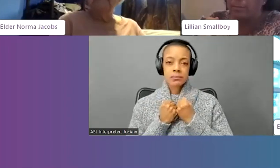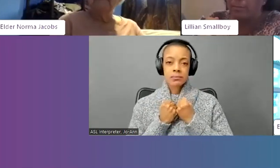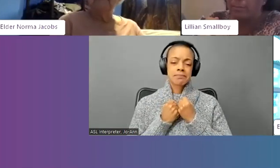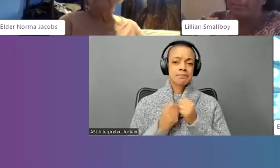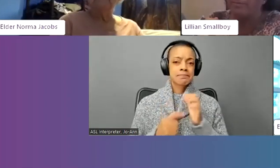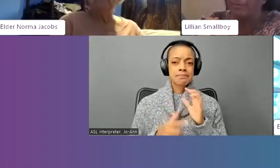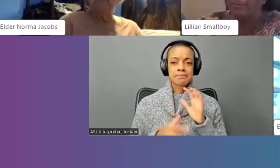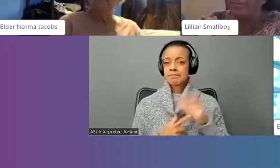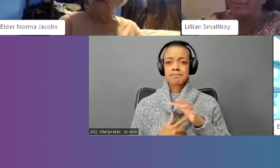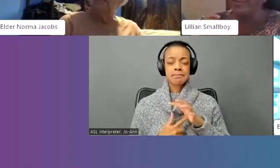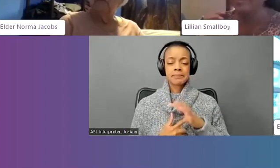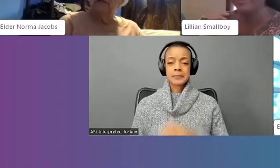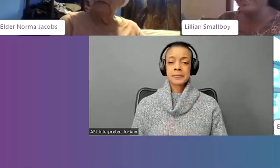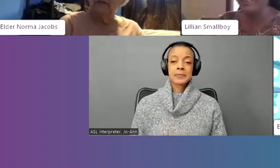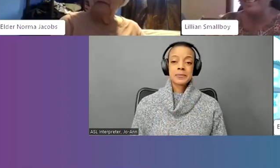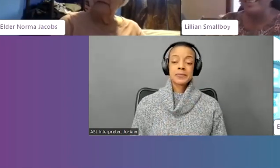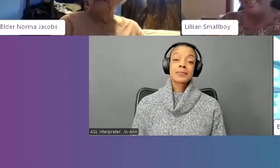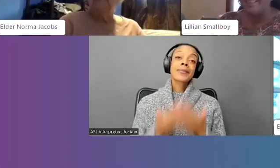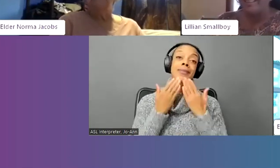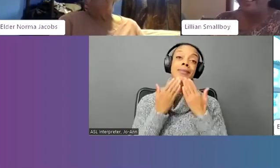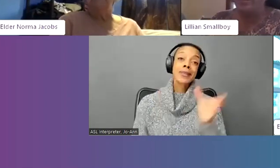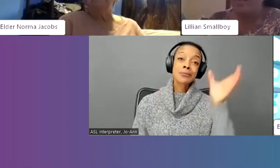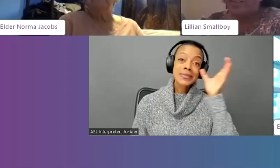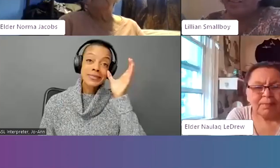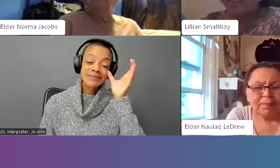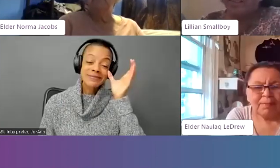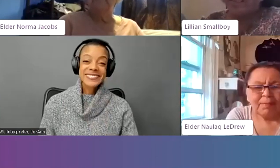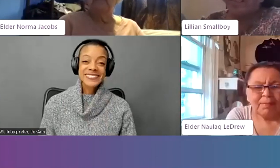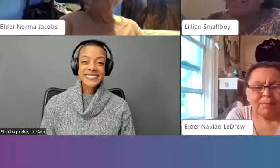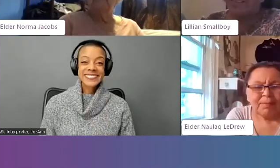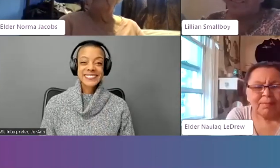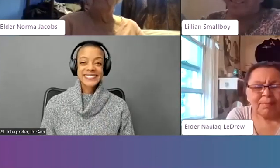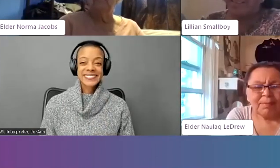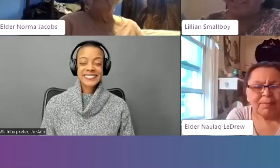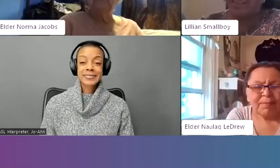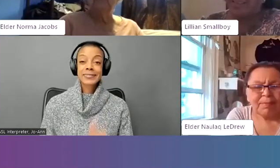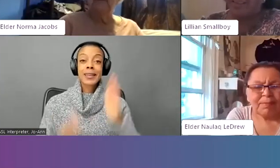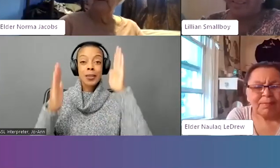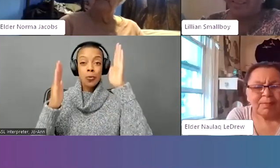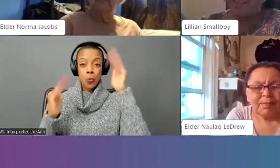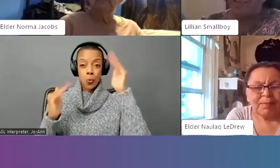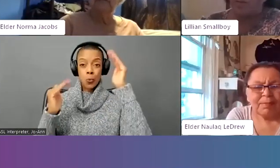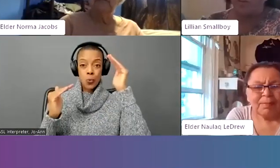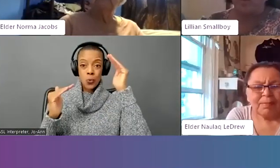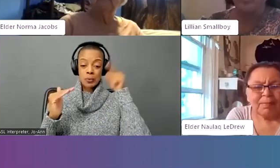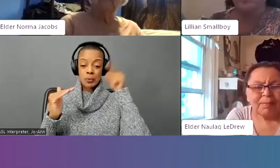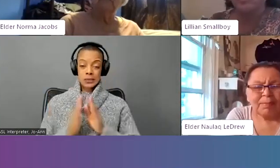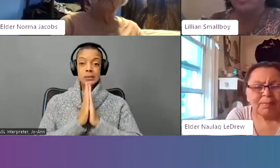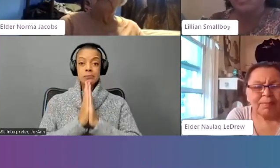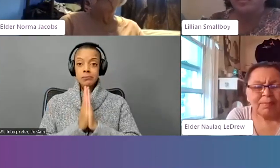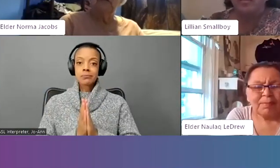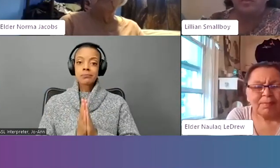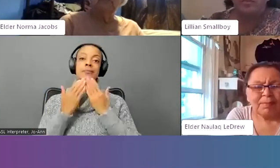that, thanks for listening. And I hope that, you know, this prayer, this